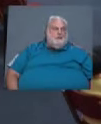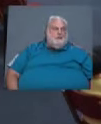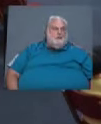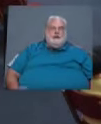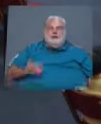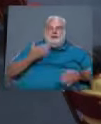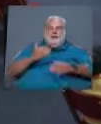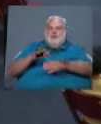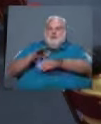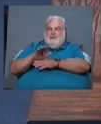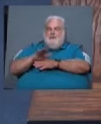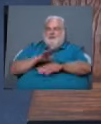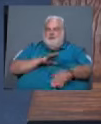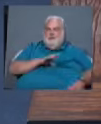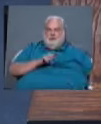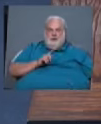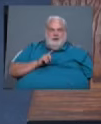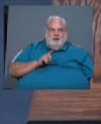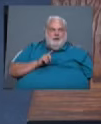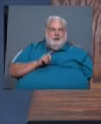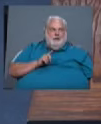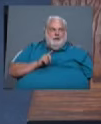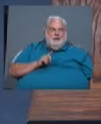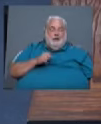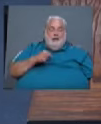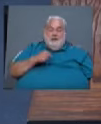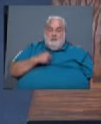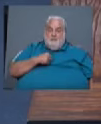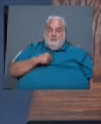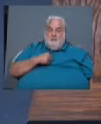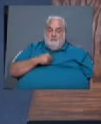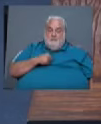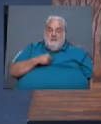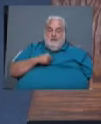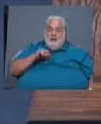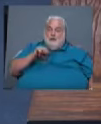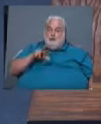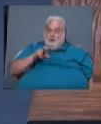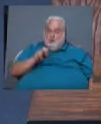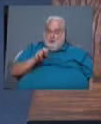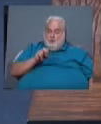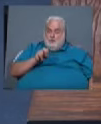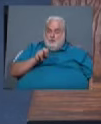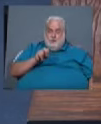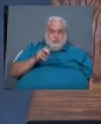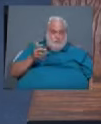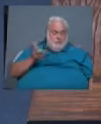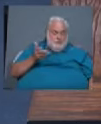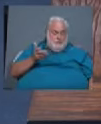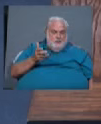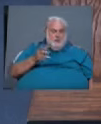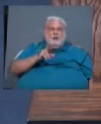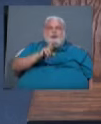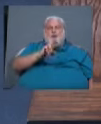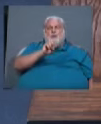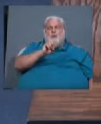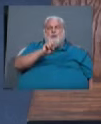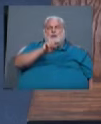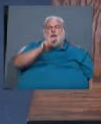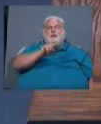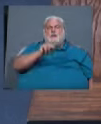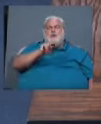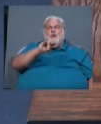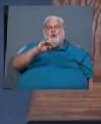Good evening, board. My issue has to do with rezoning of Granite